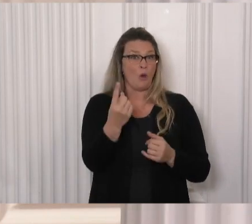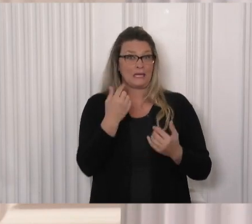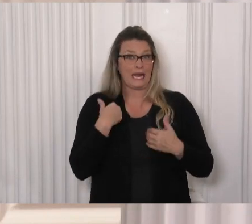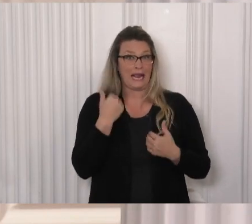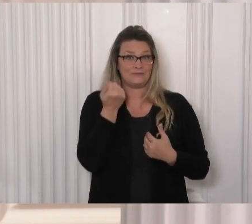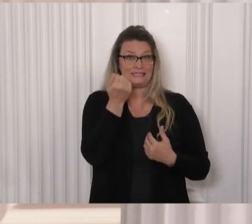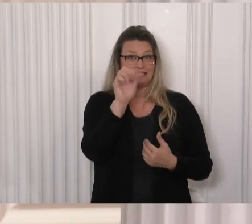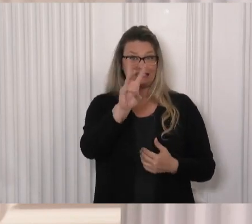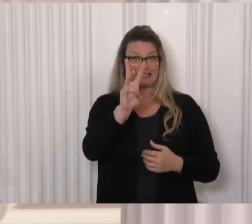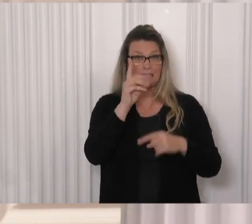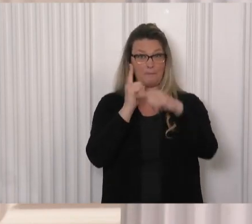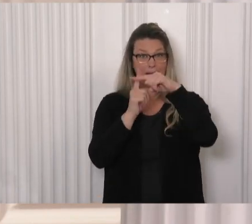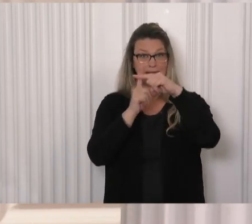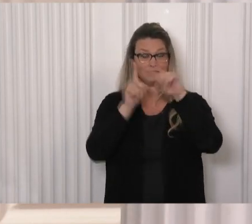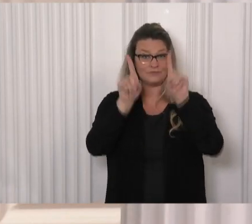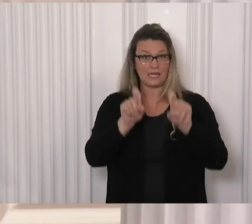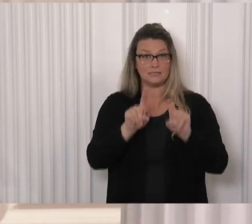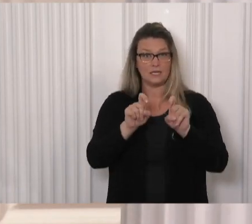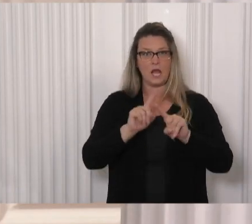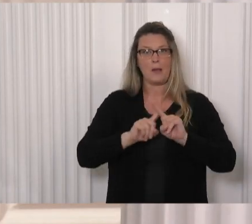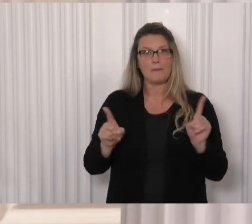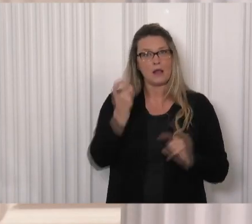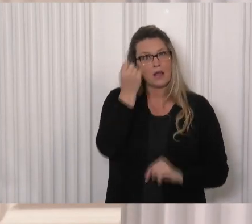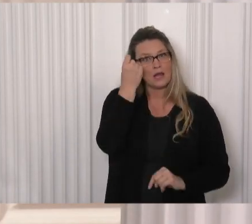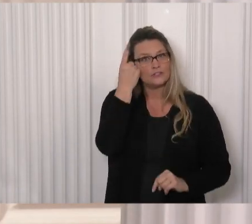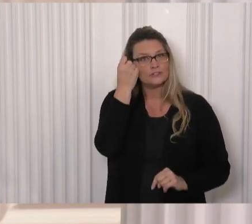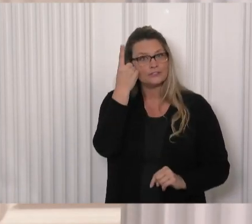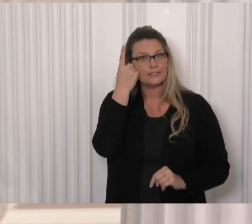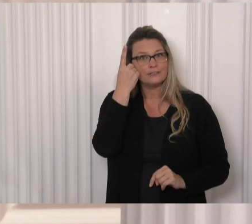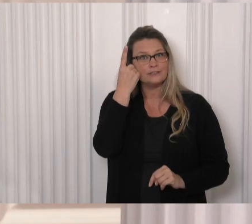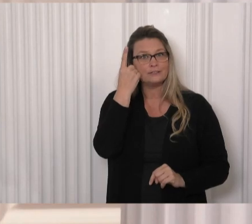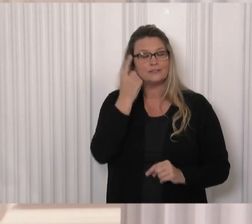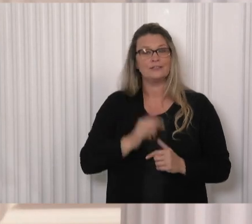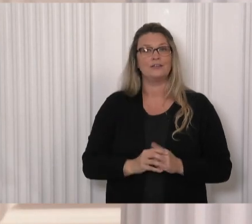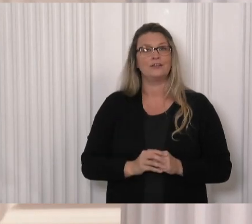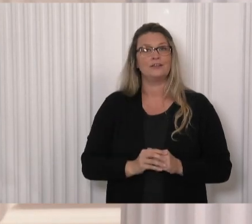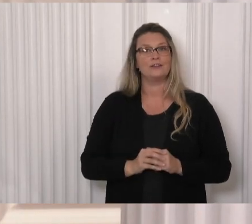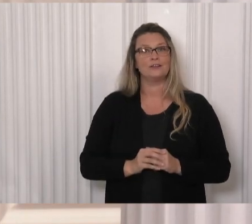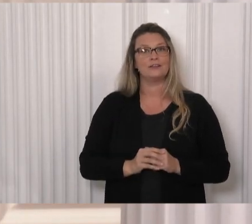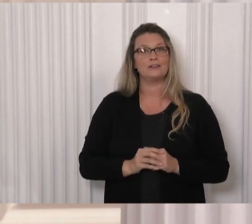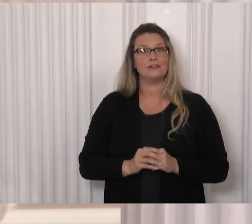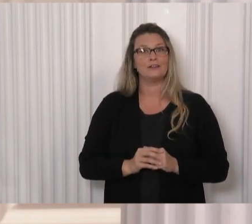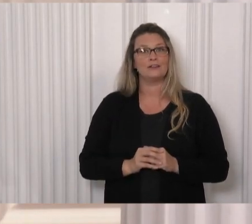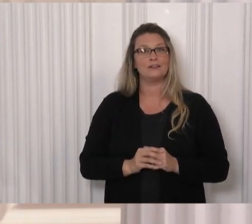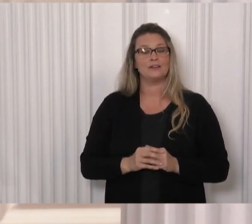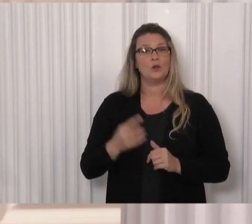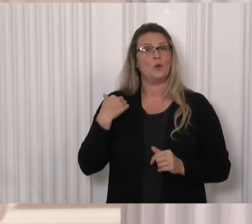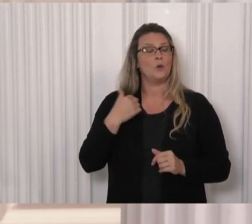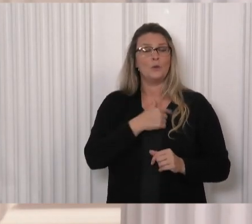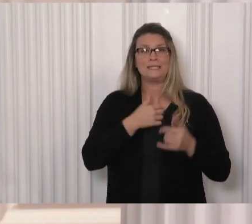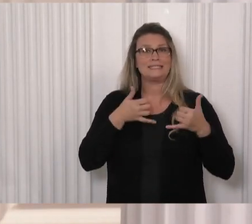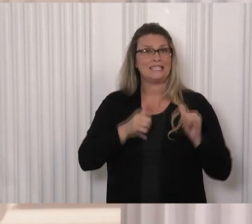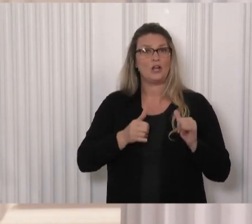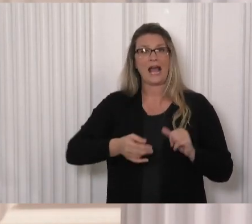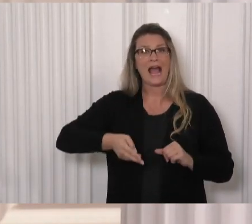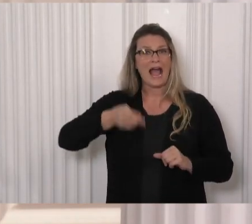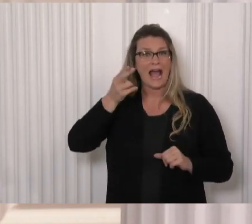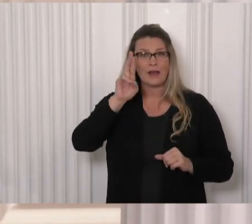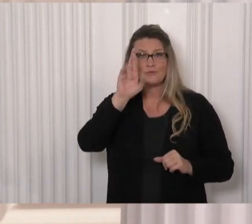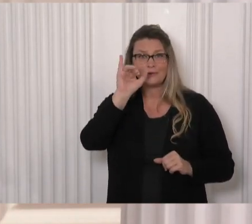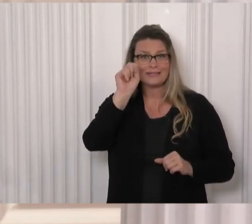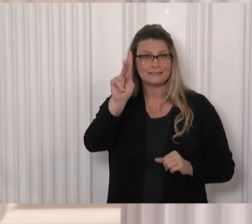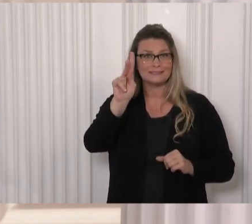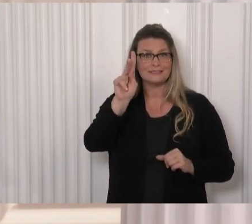this time. But we've got to realize just this. We are a very high risk, if not the